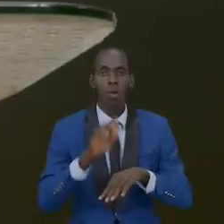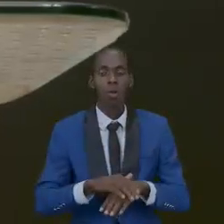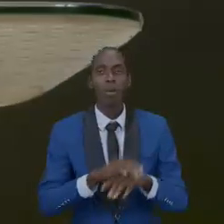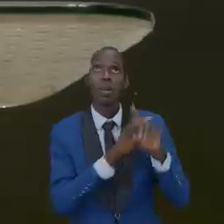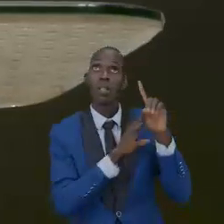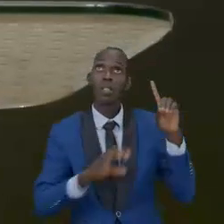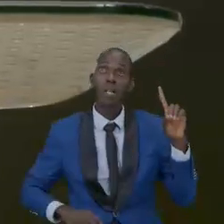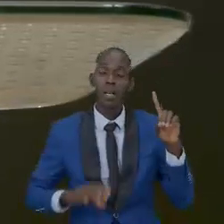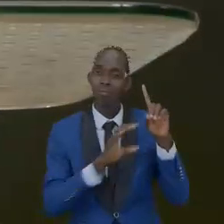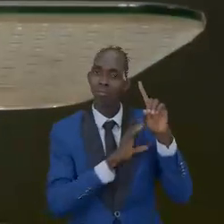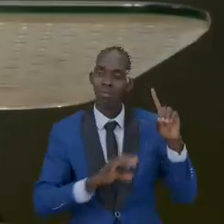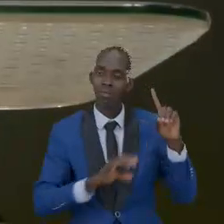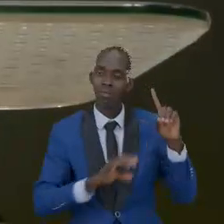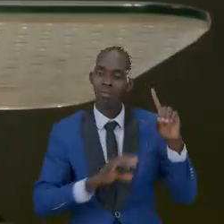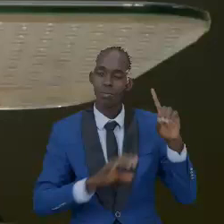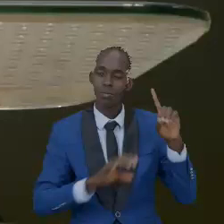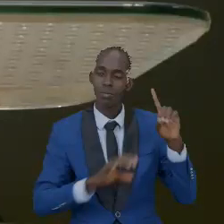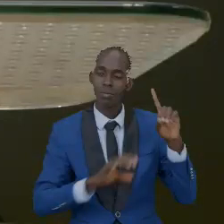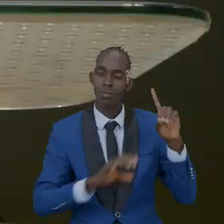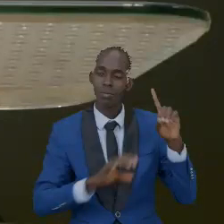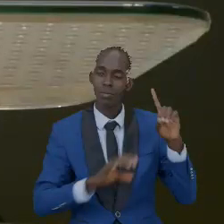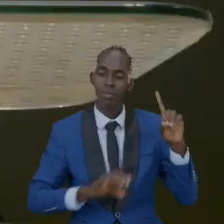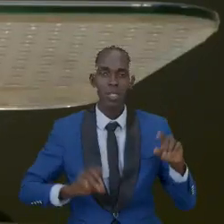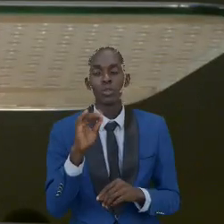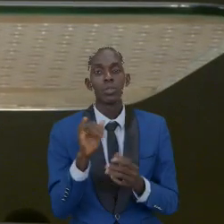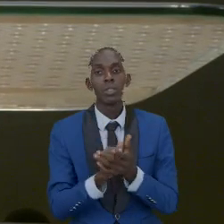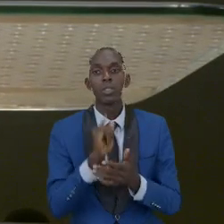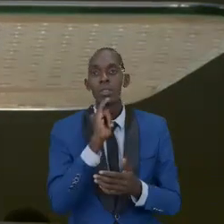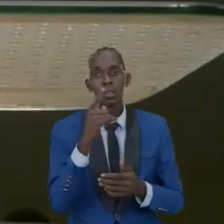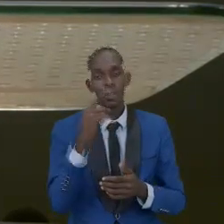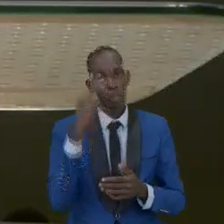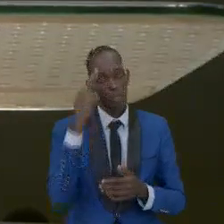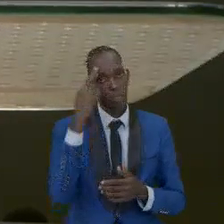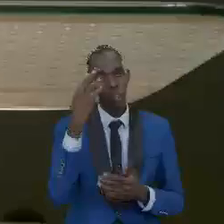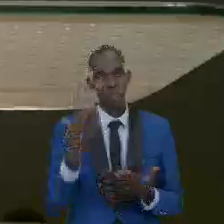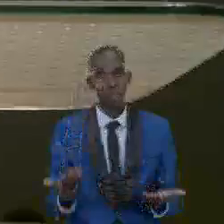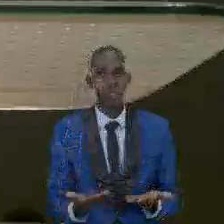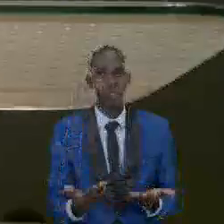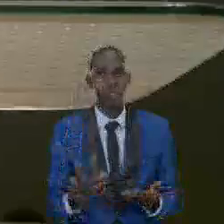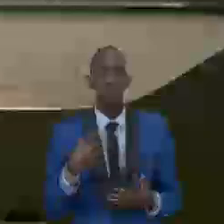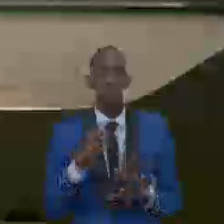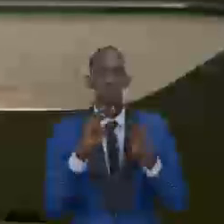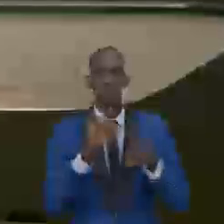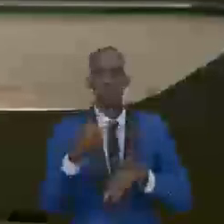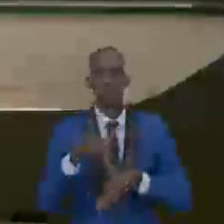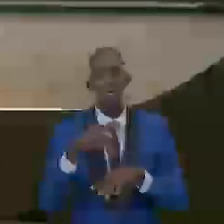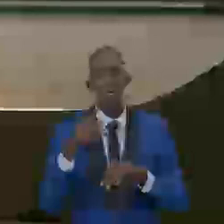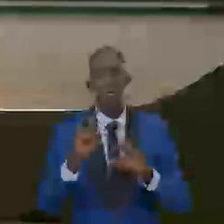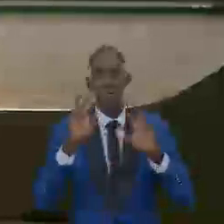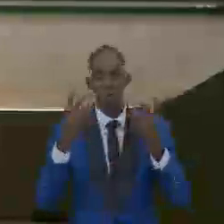and Christ alone. And so that's the reasoning here. We're looking at the message